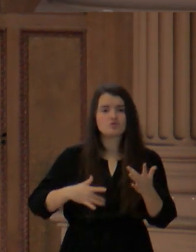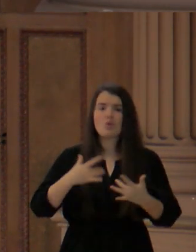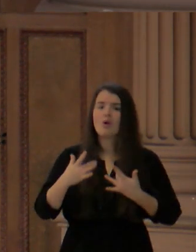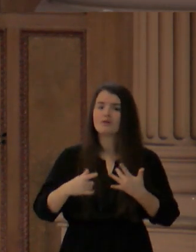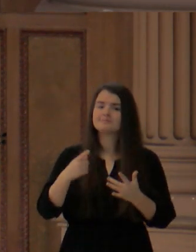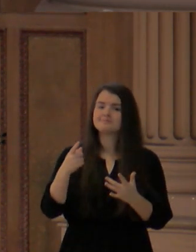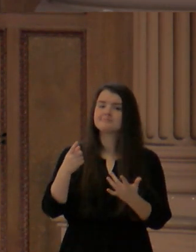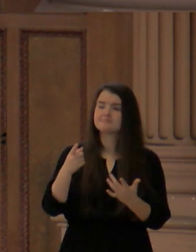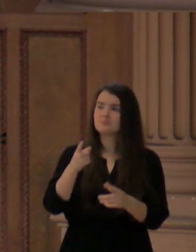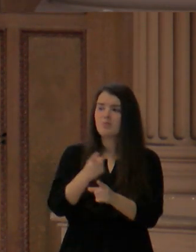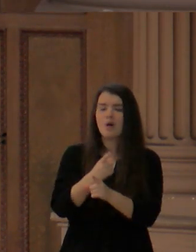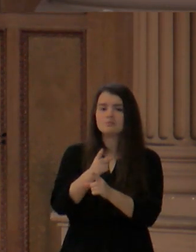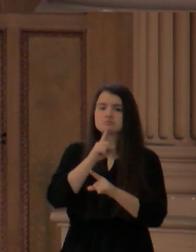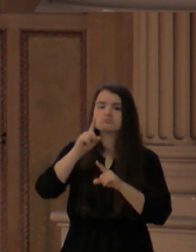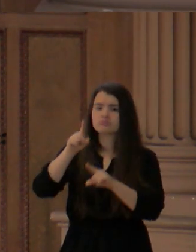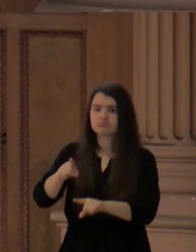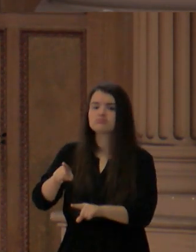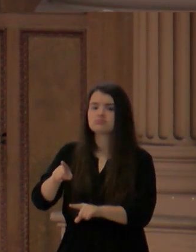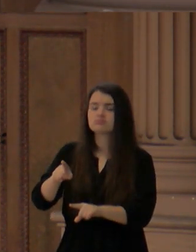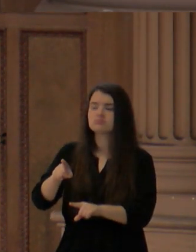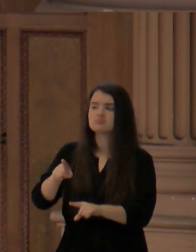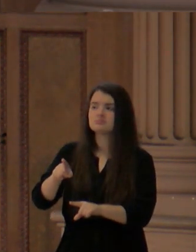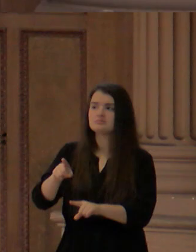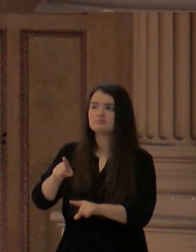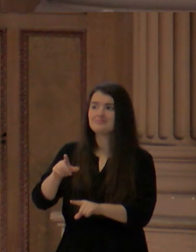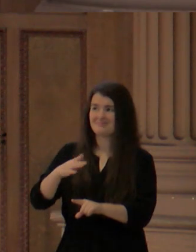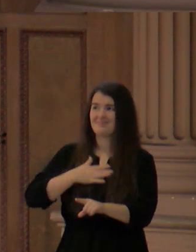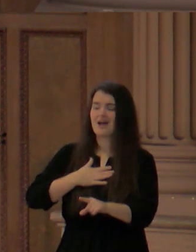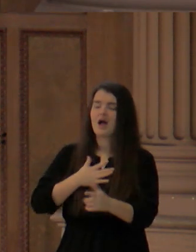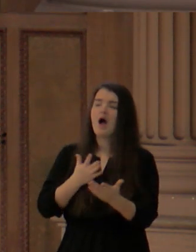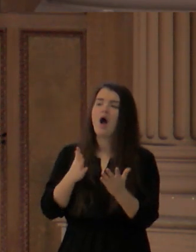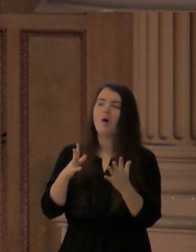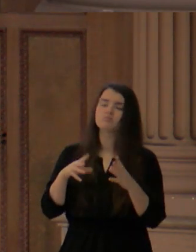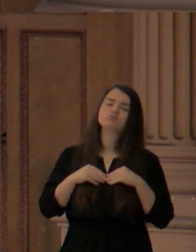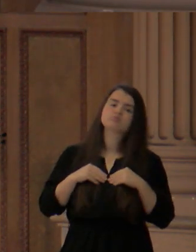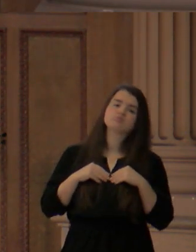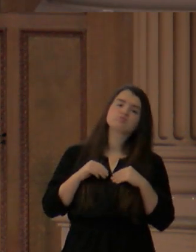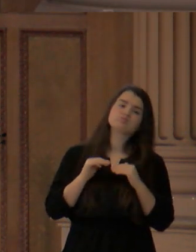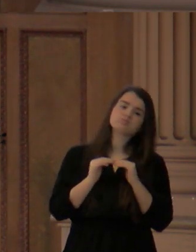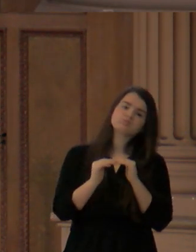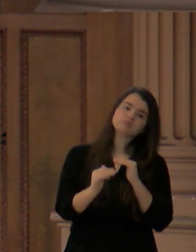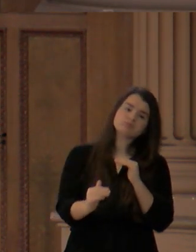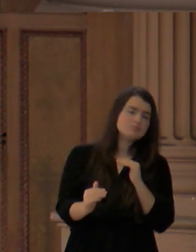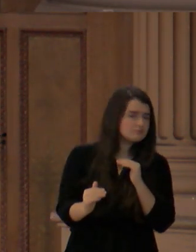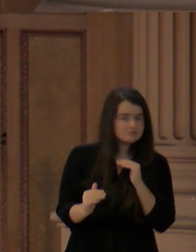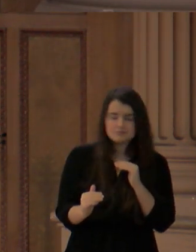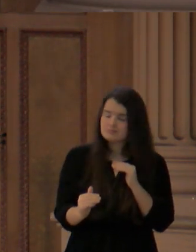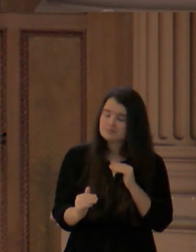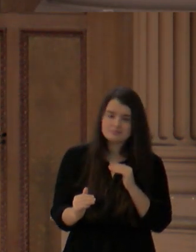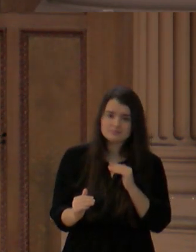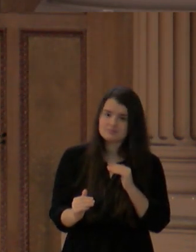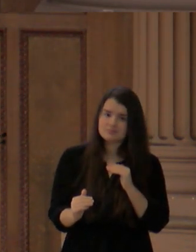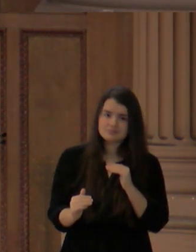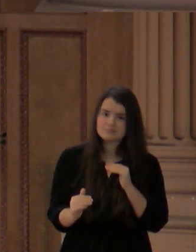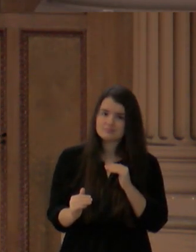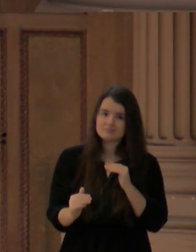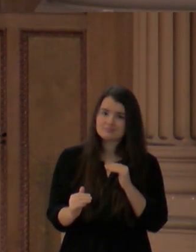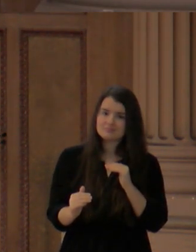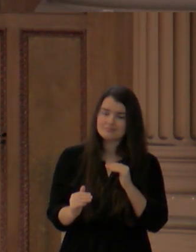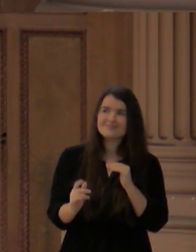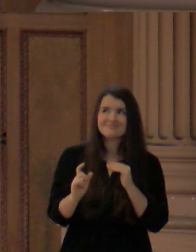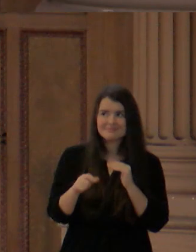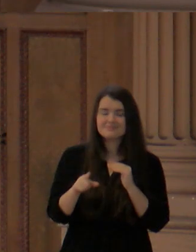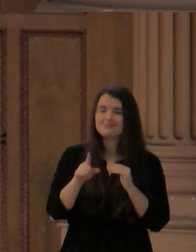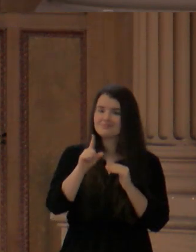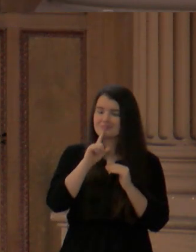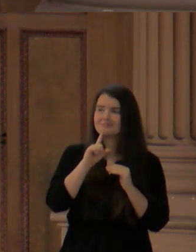cause is not okay so I got to confess that is sin and then we have to live lives where we